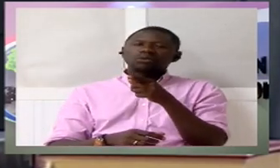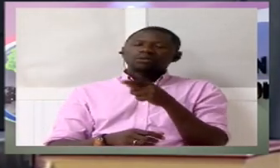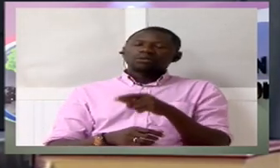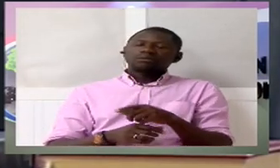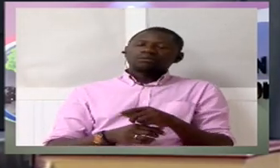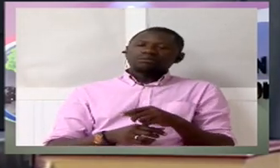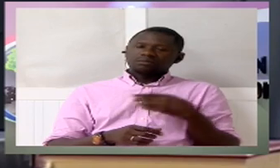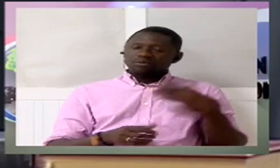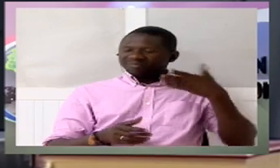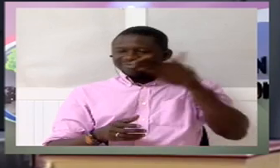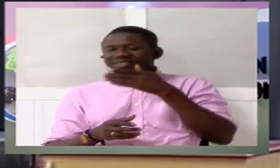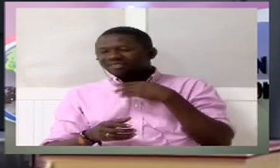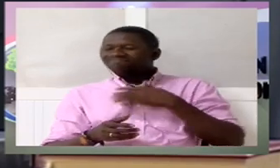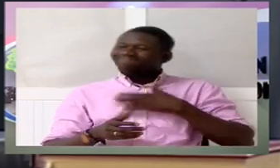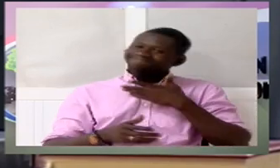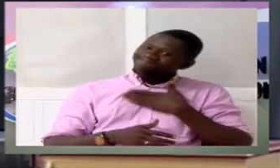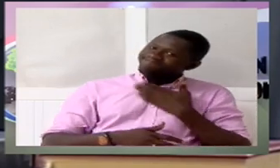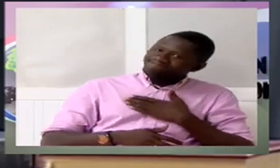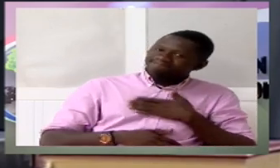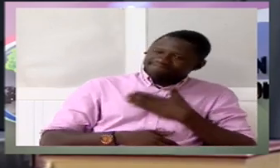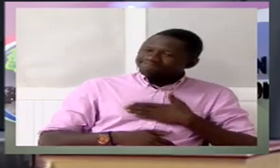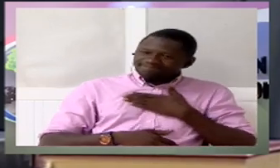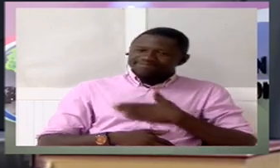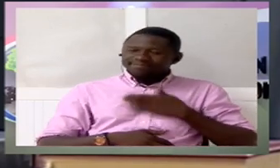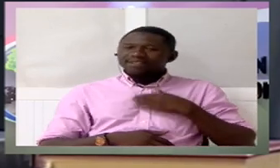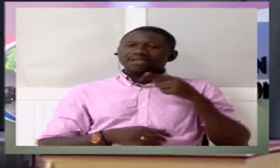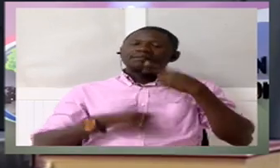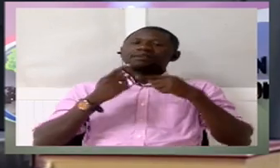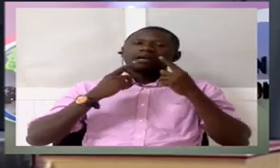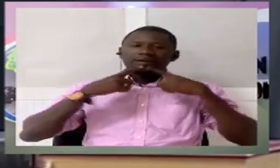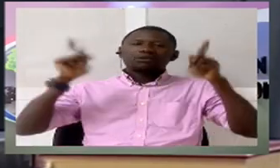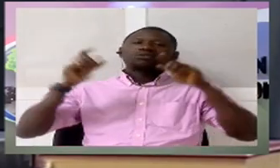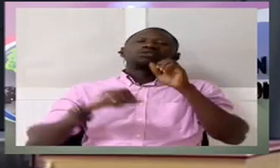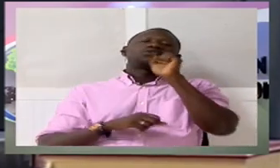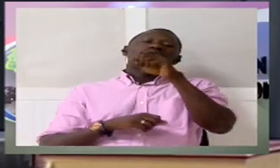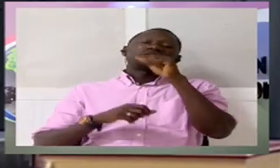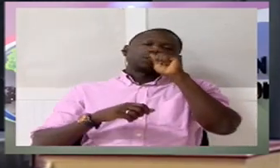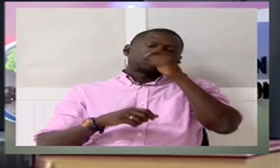pays a condolences, and also announces your death.